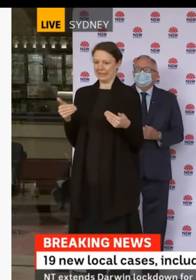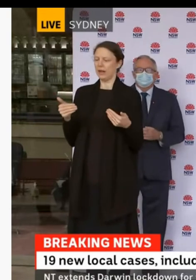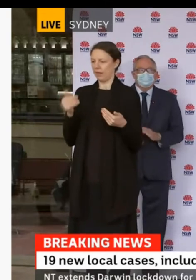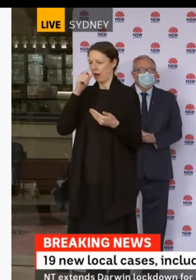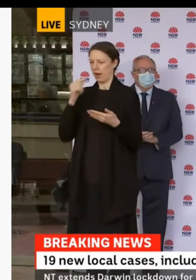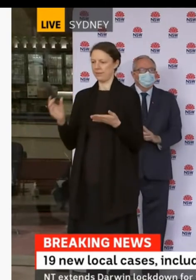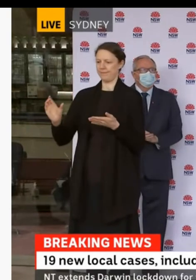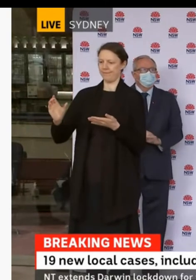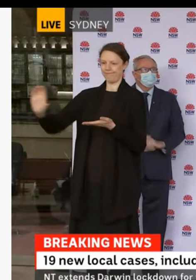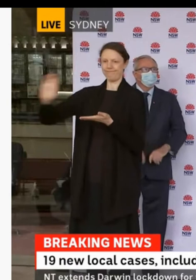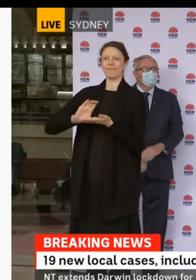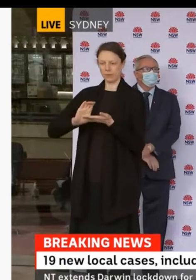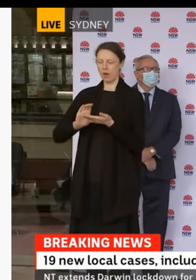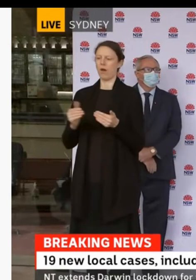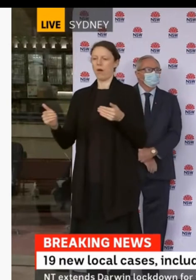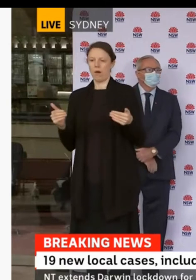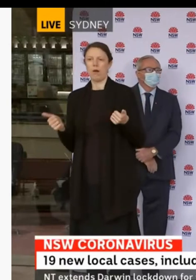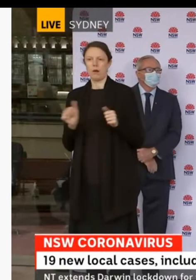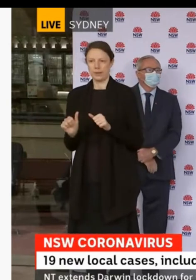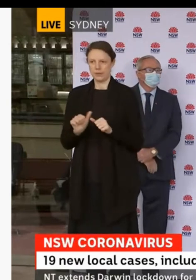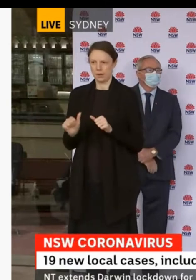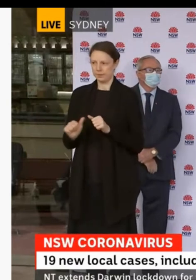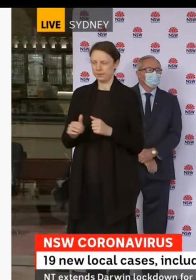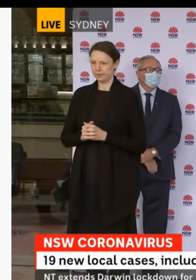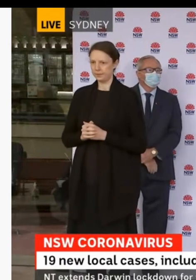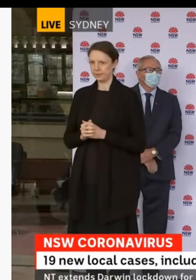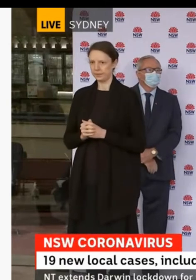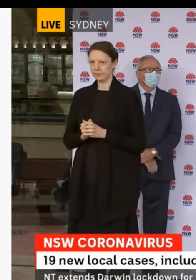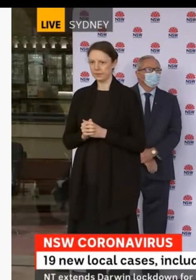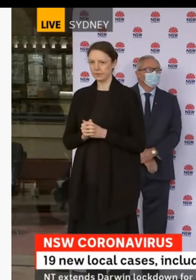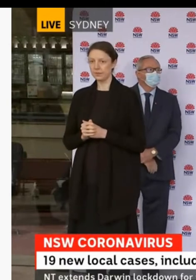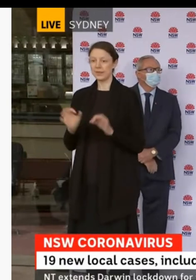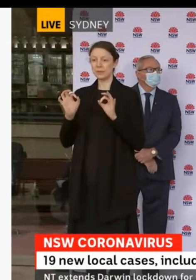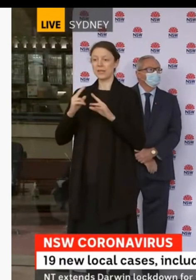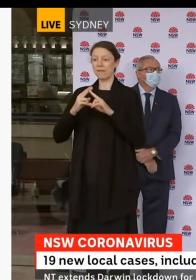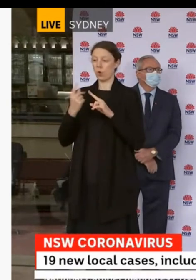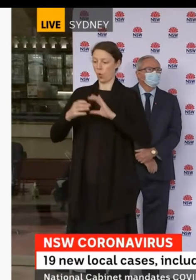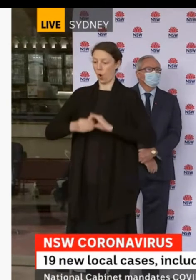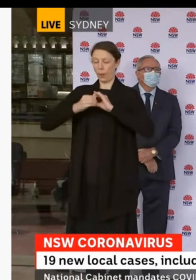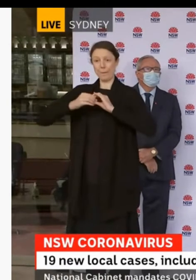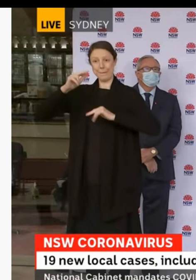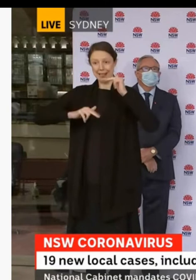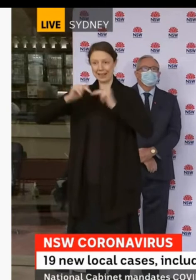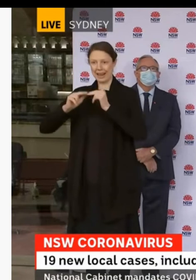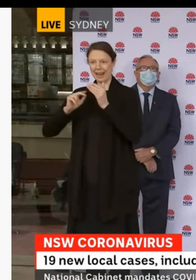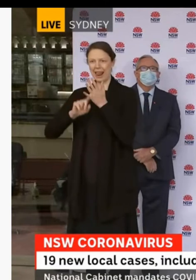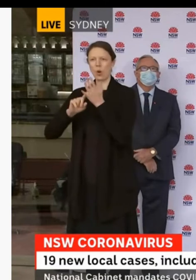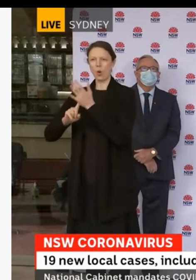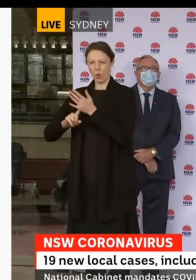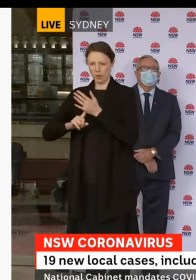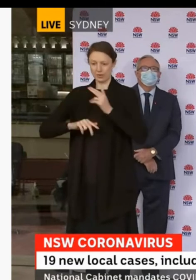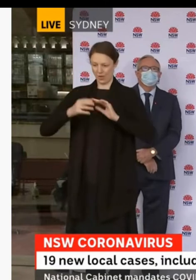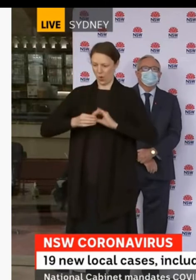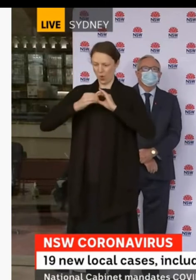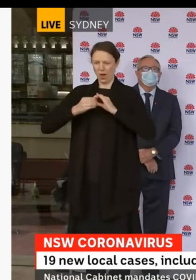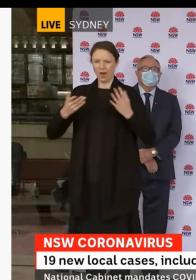difficult period of time. And I want to make the point, particularly to landlords across the state as well, both from a commercial and residential